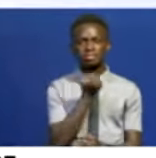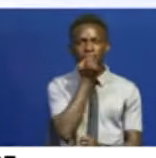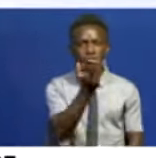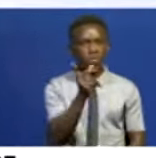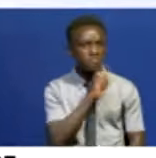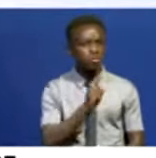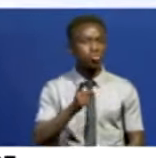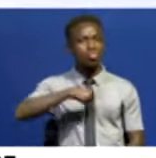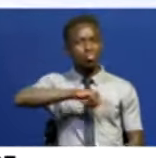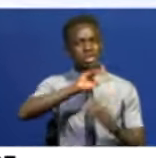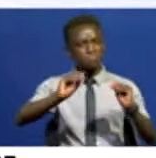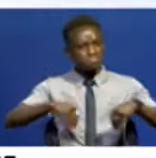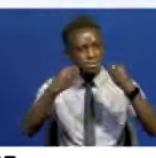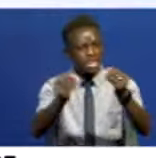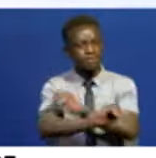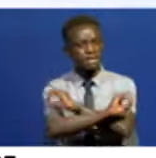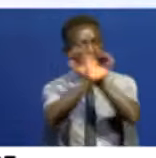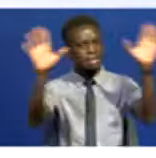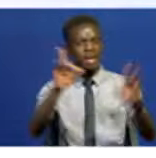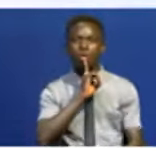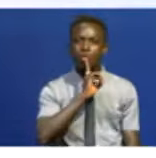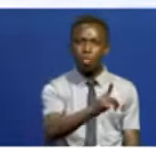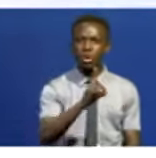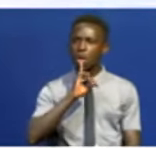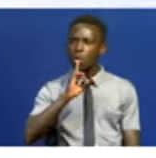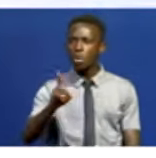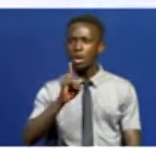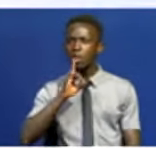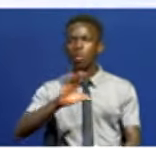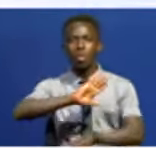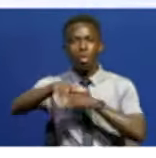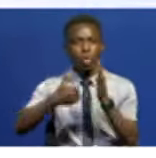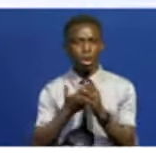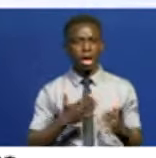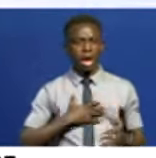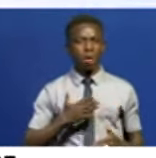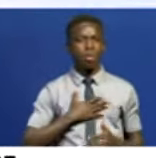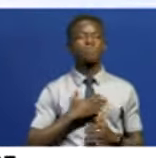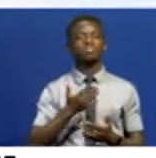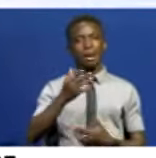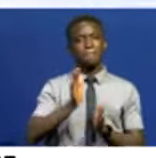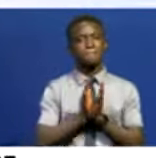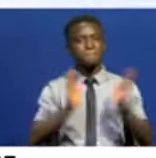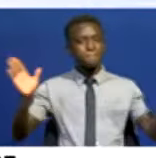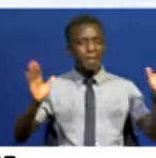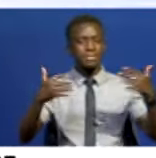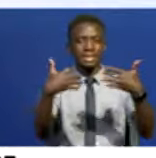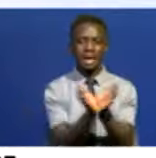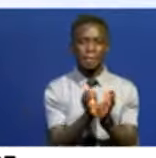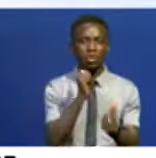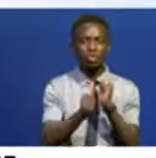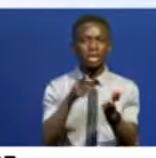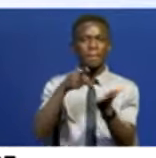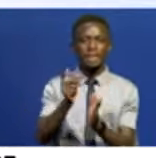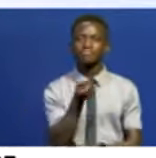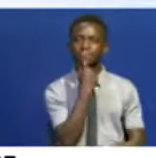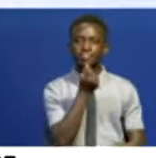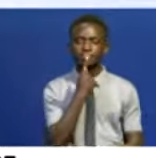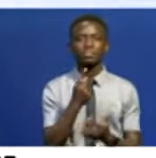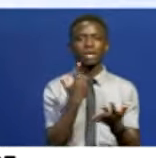clear instructions to all our public entities that buy pharmaceutical products, starting with